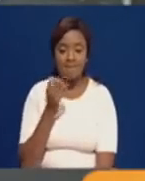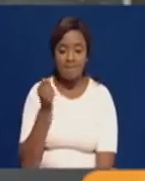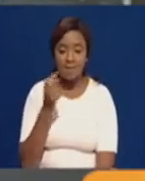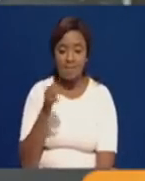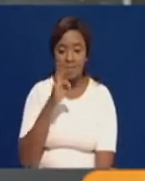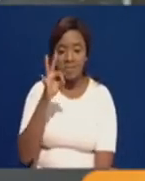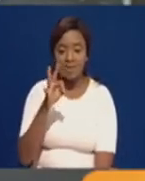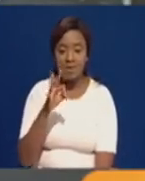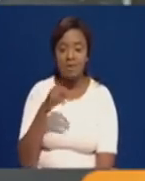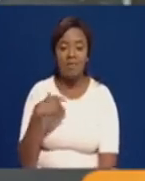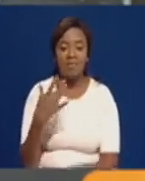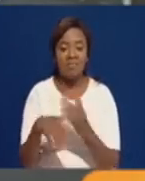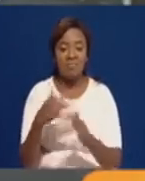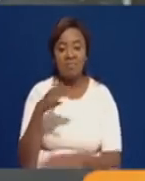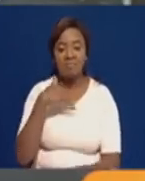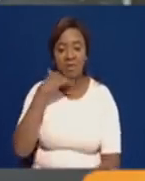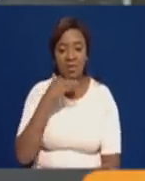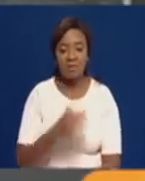3 months before her passing.